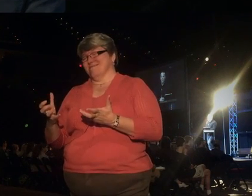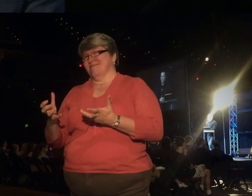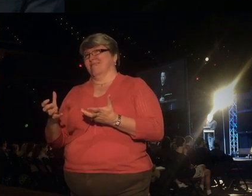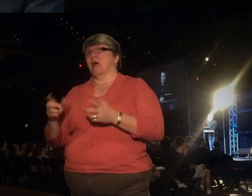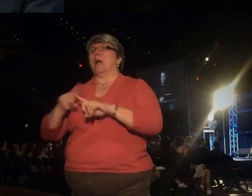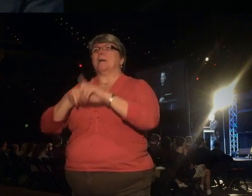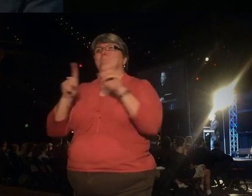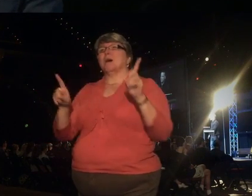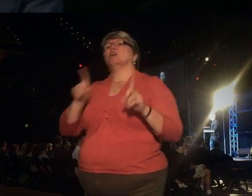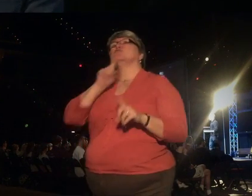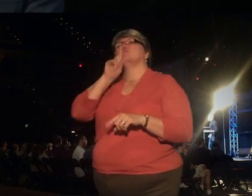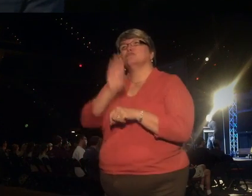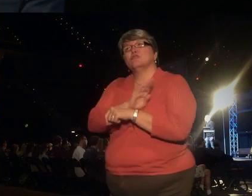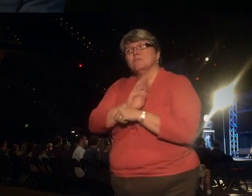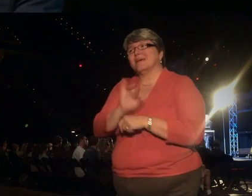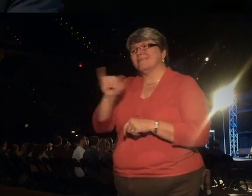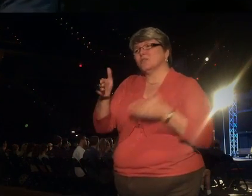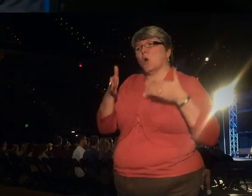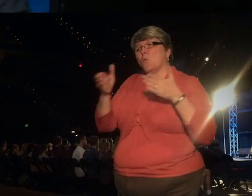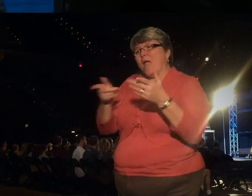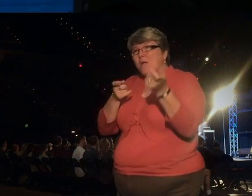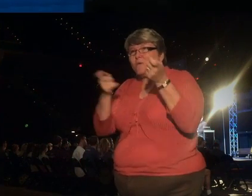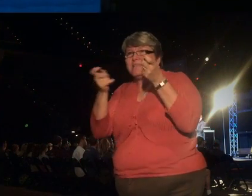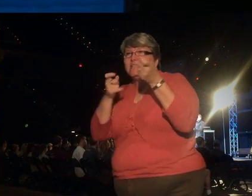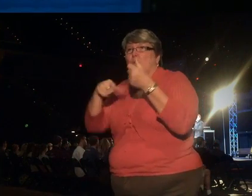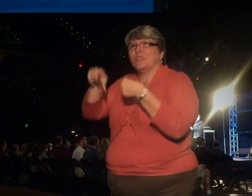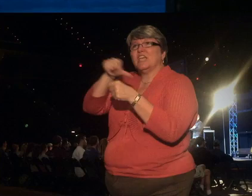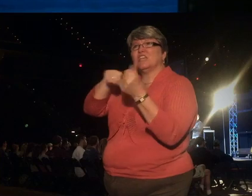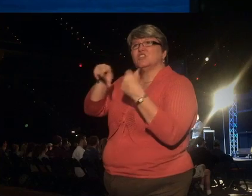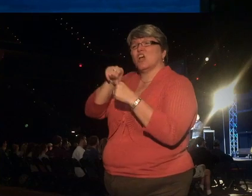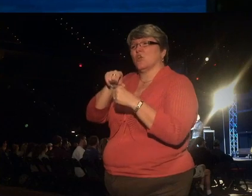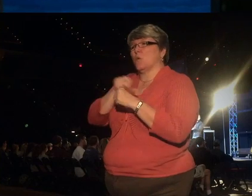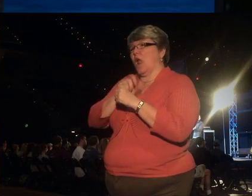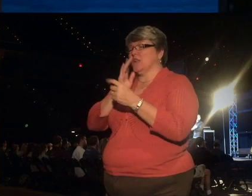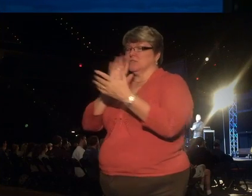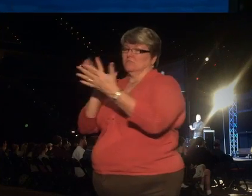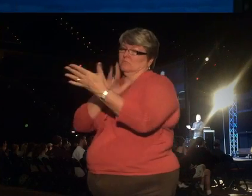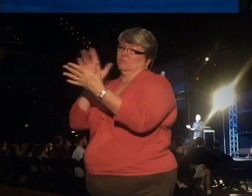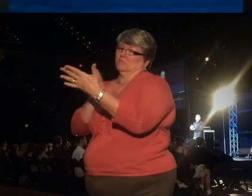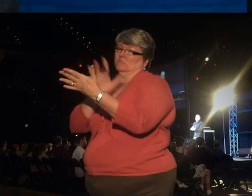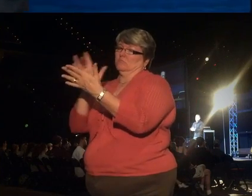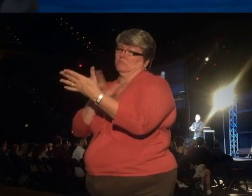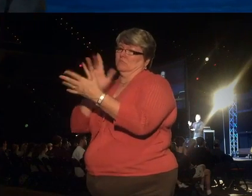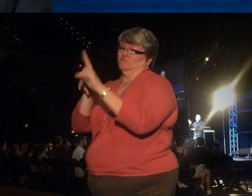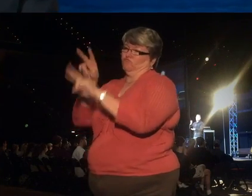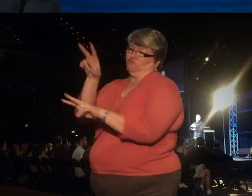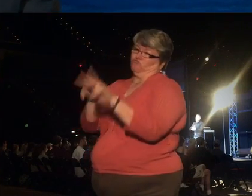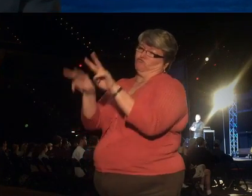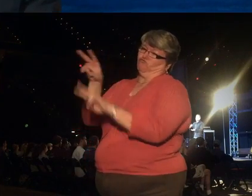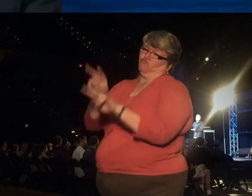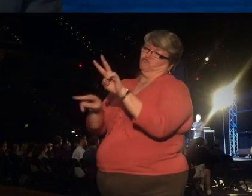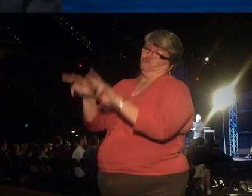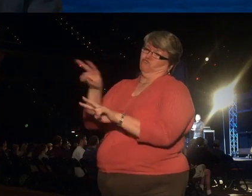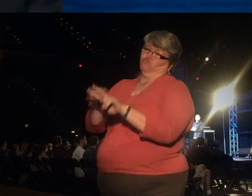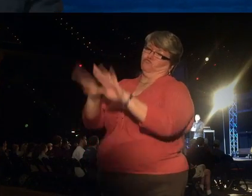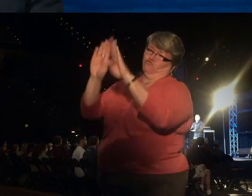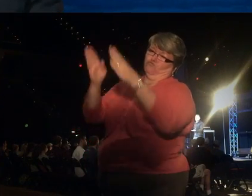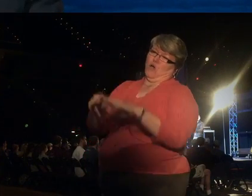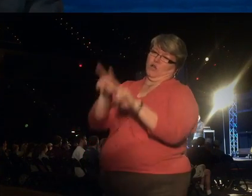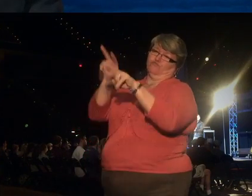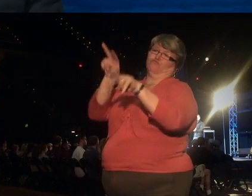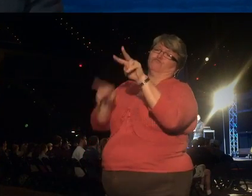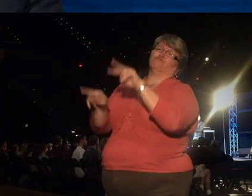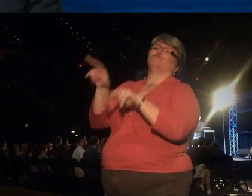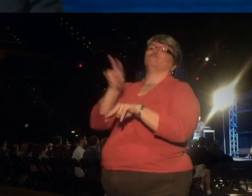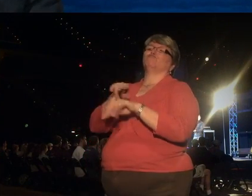But the reality is there's a way we deal with each other where I just swipe through your images. I just evaluate the contours of your body so